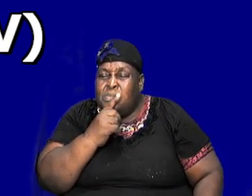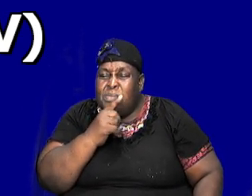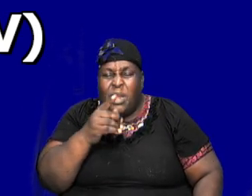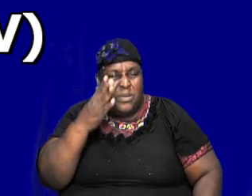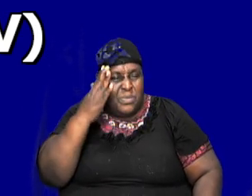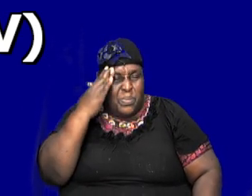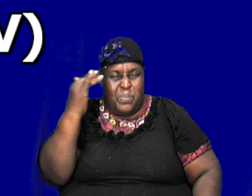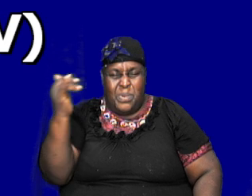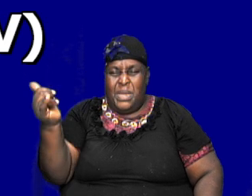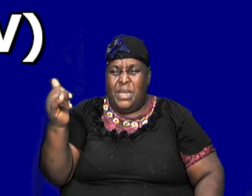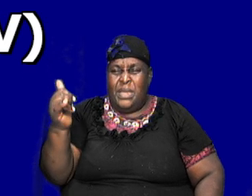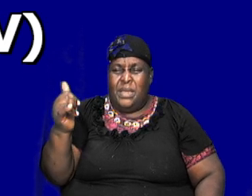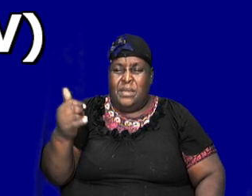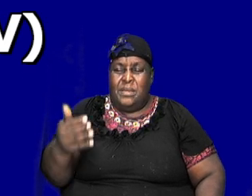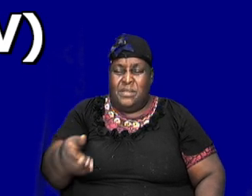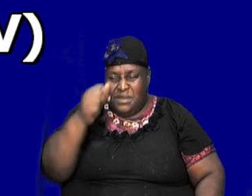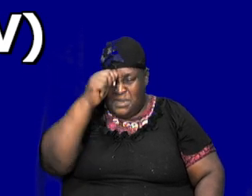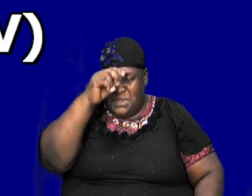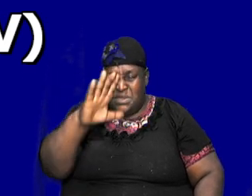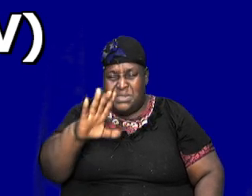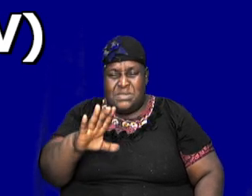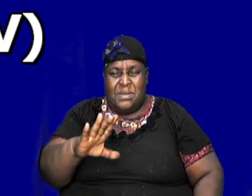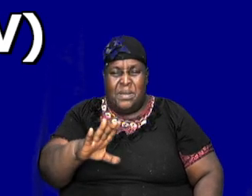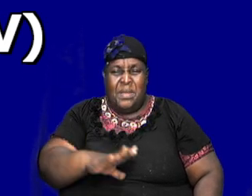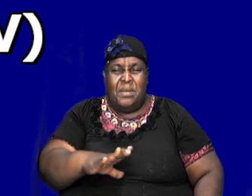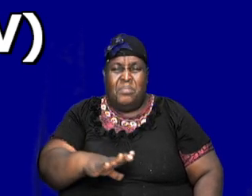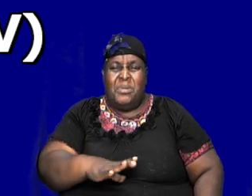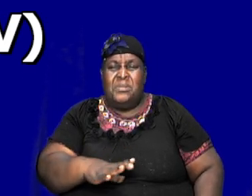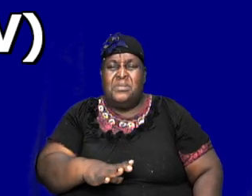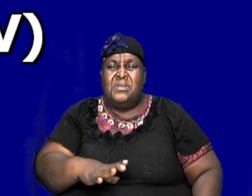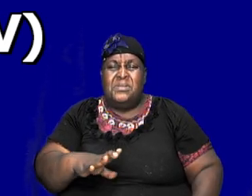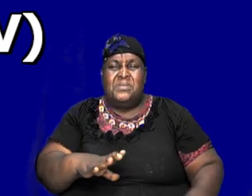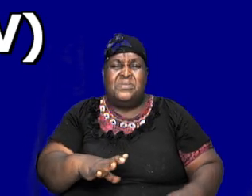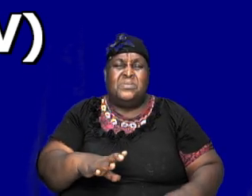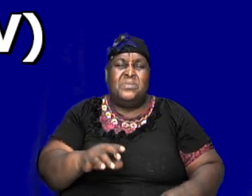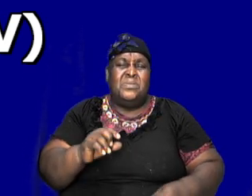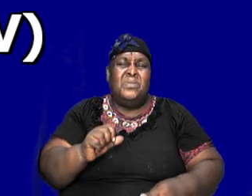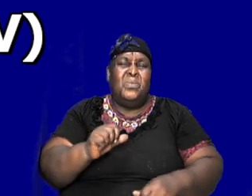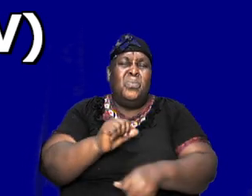this was not why these men had done all of this work.